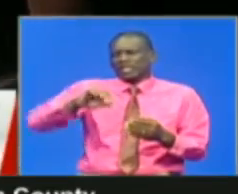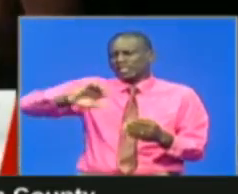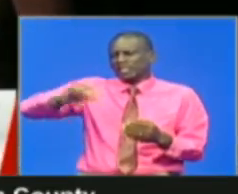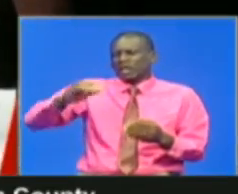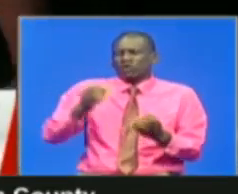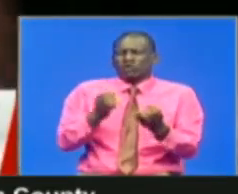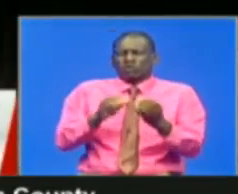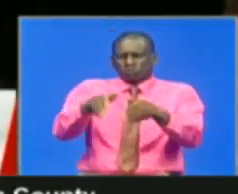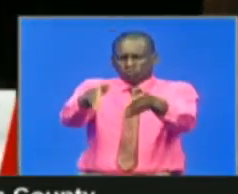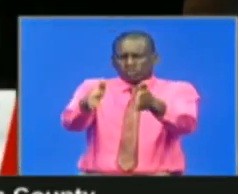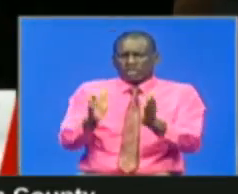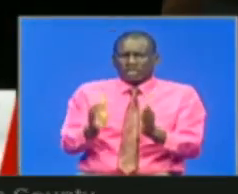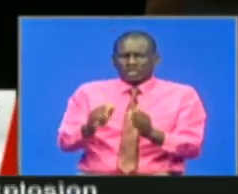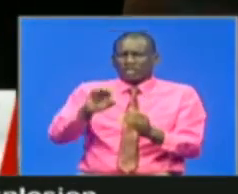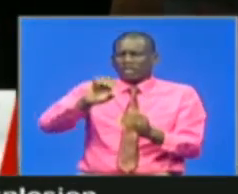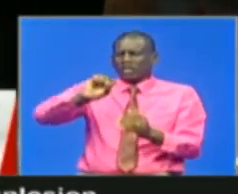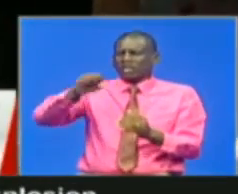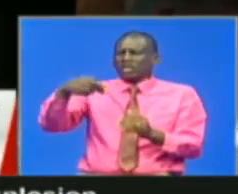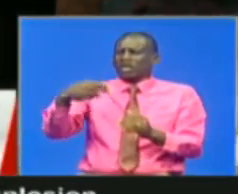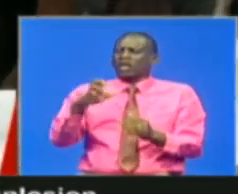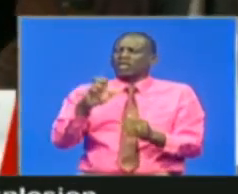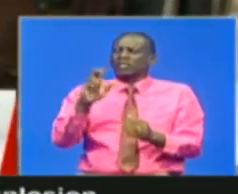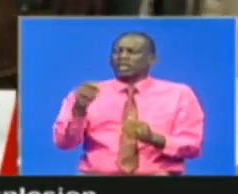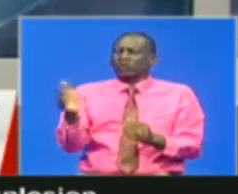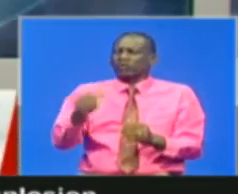Sharon Baranga, NTV.